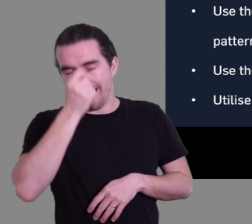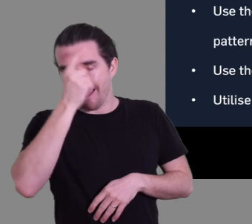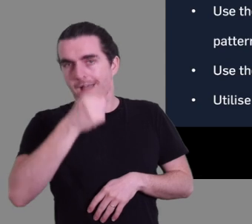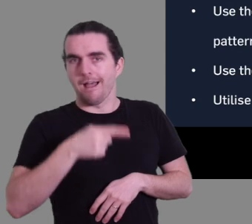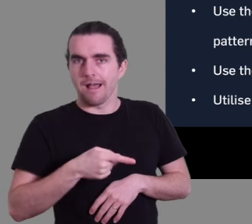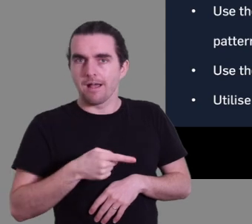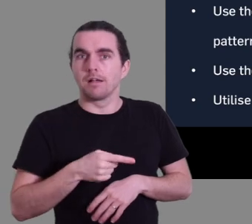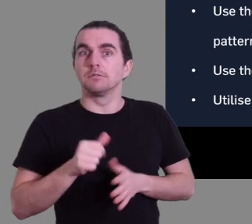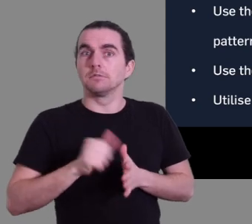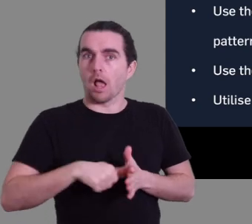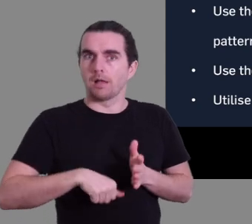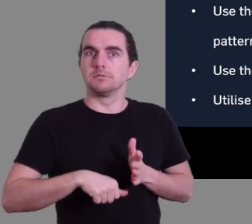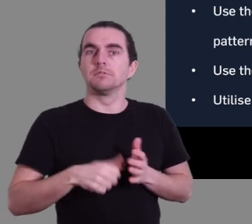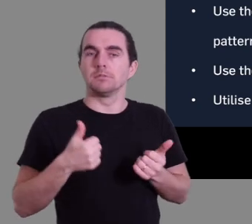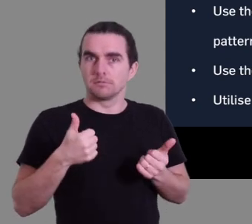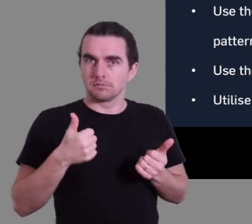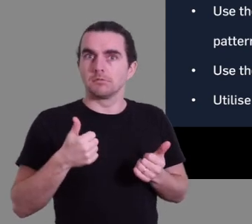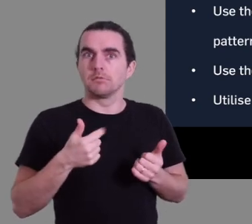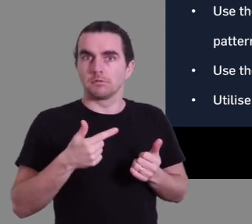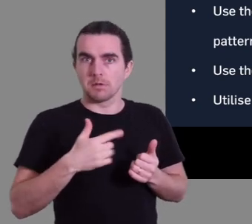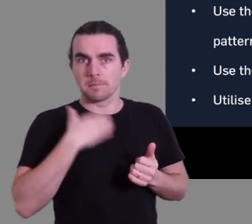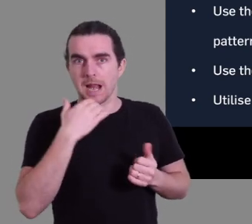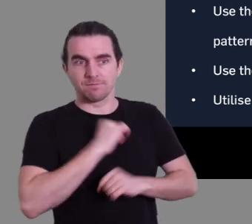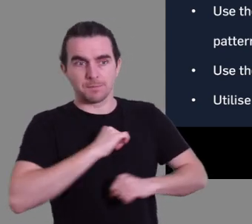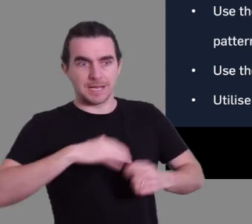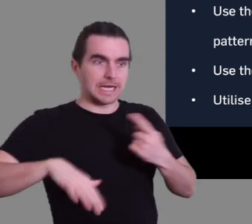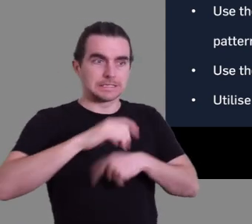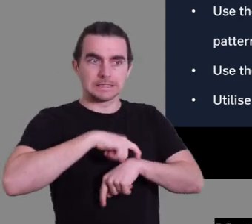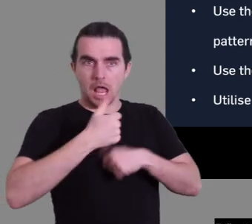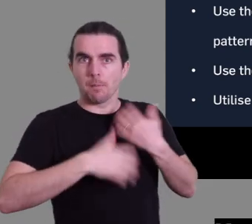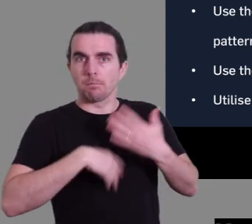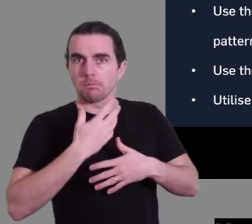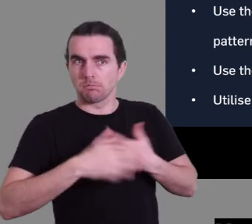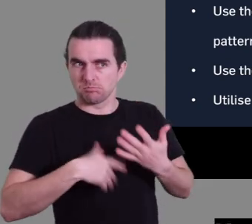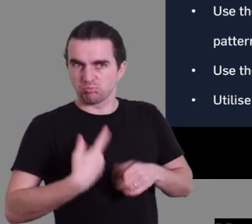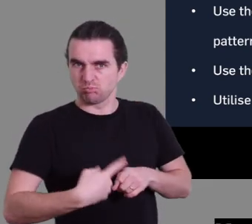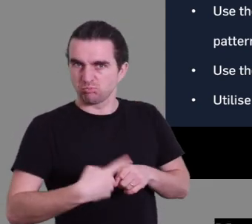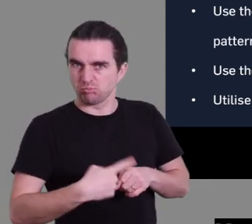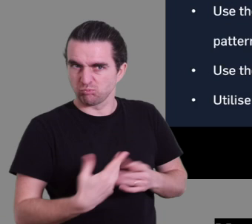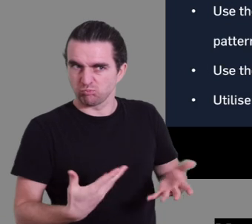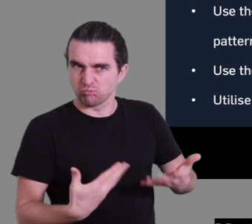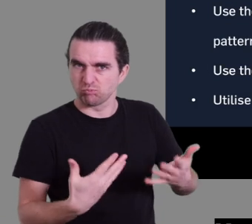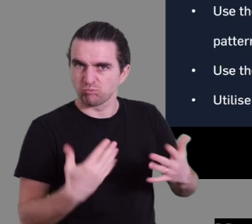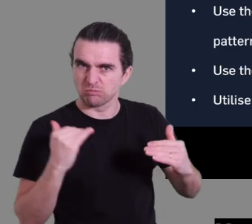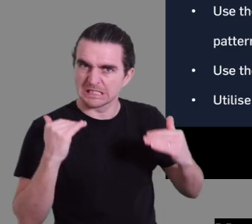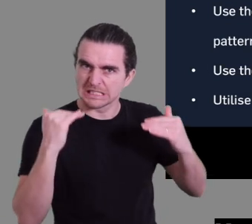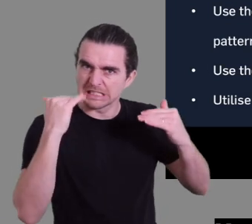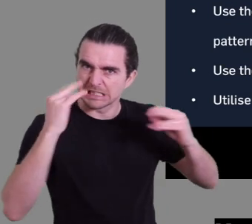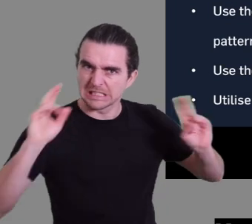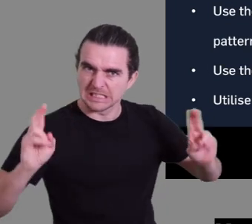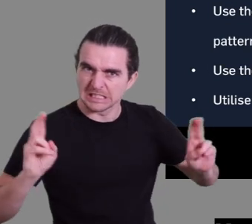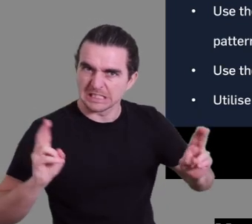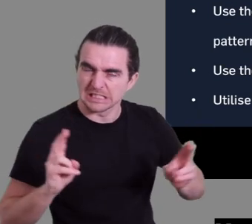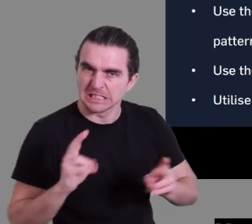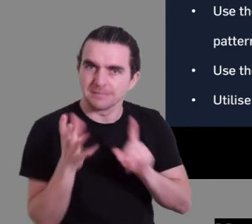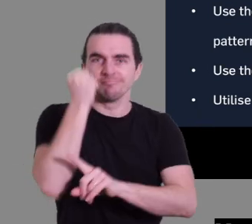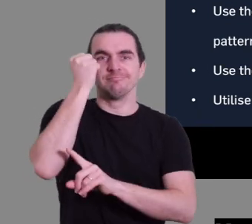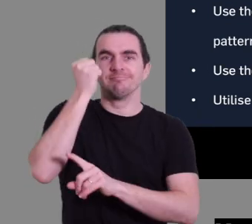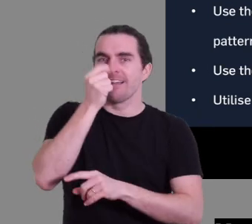them, and then start reducing the space, the time, and everything after that. So I suppose the important thing for